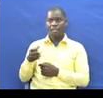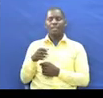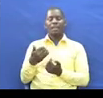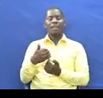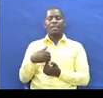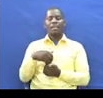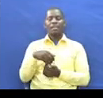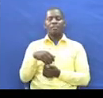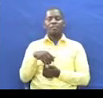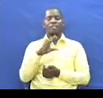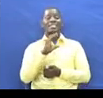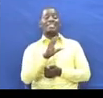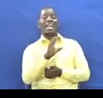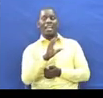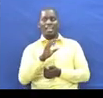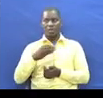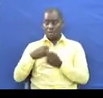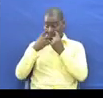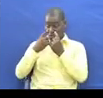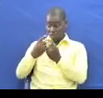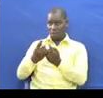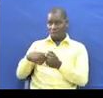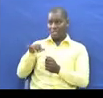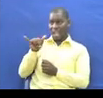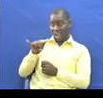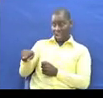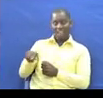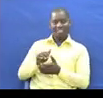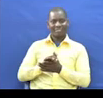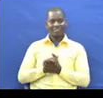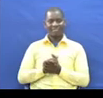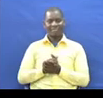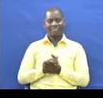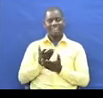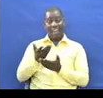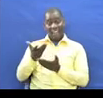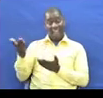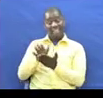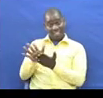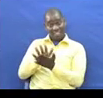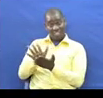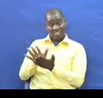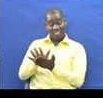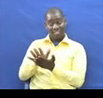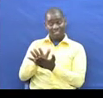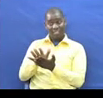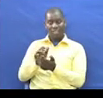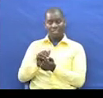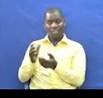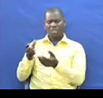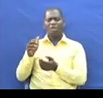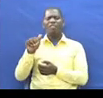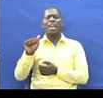to y as it is shown by the arrows. To the second illustration, let us relate A,